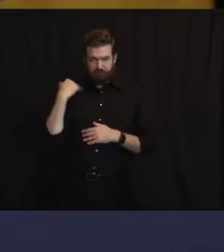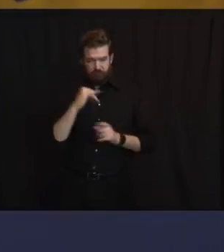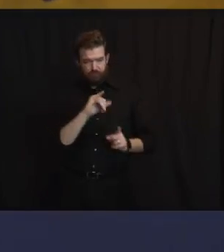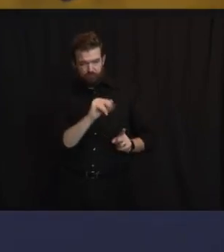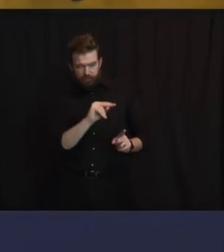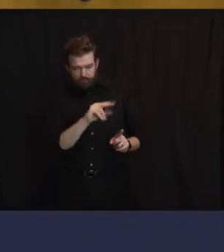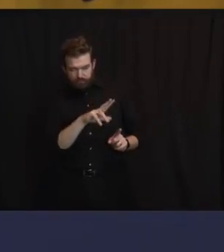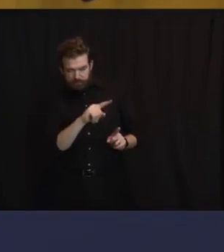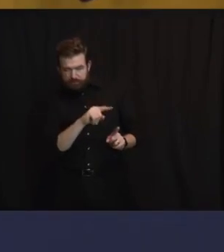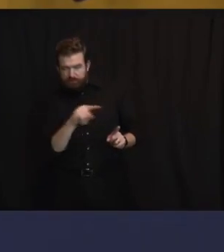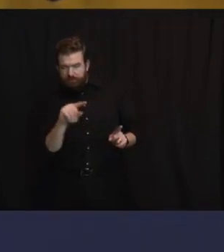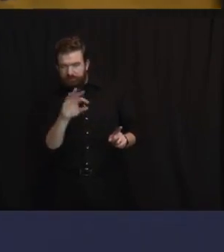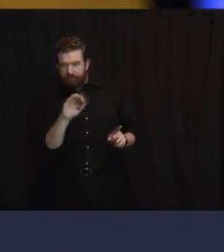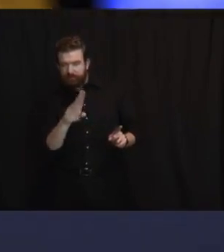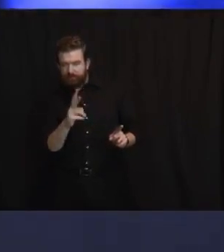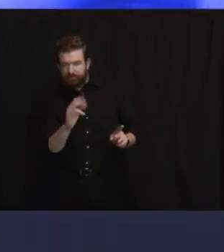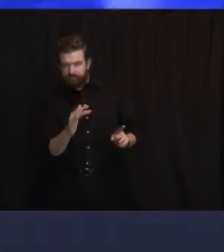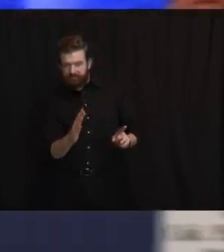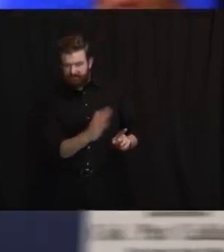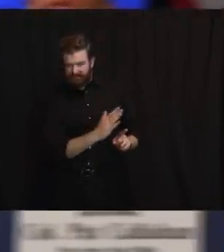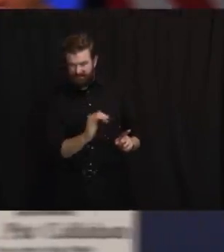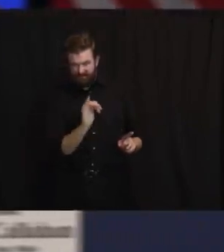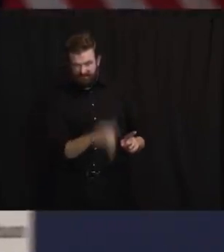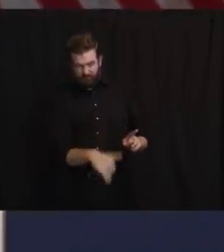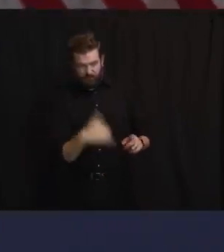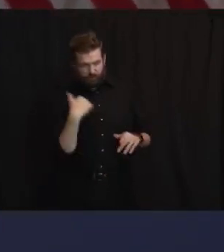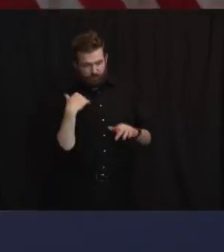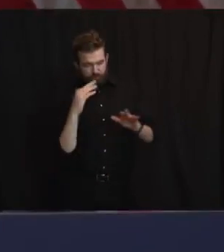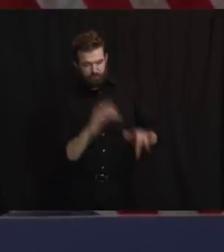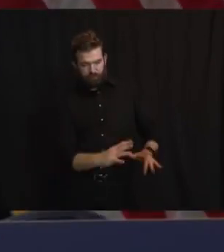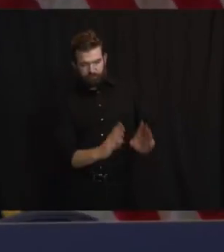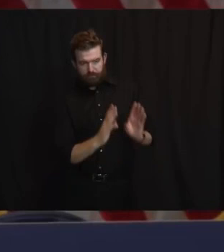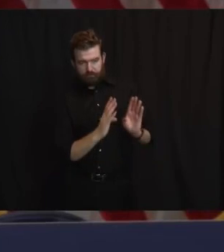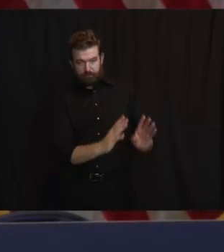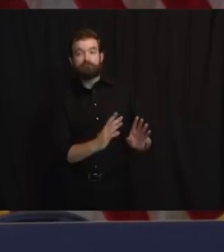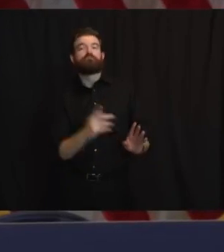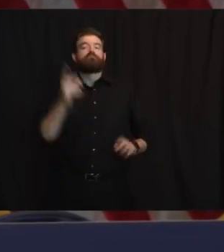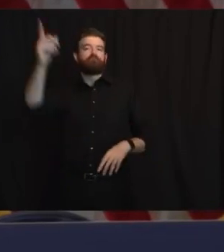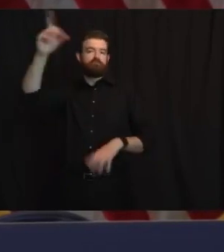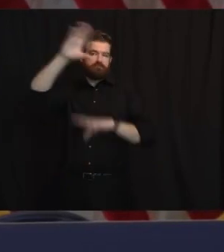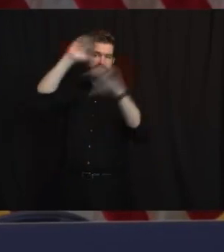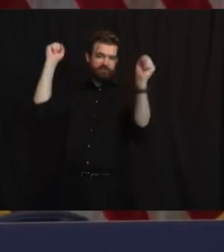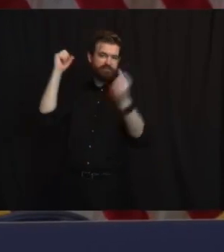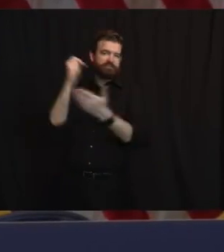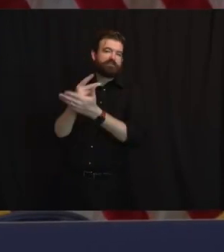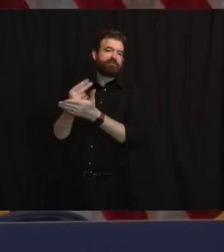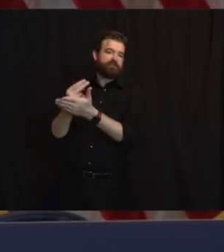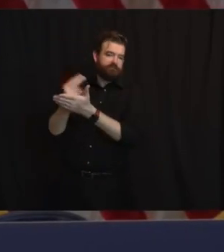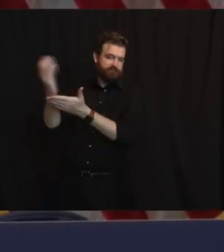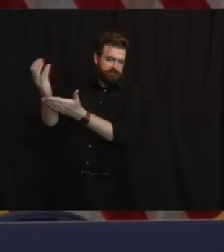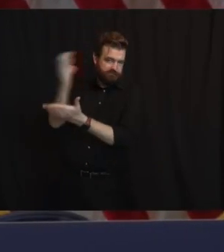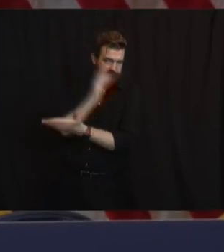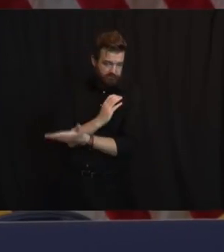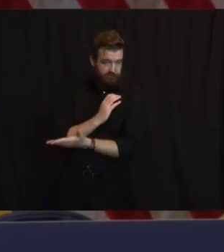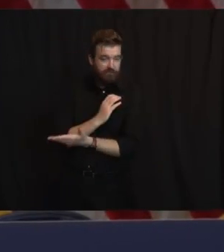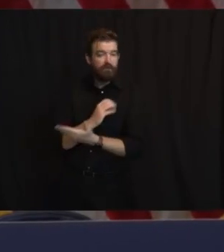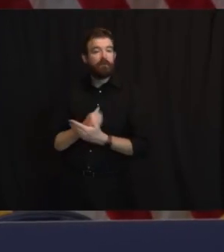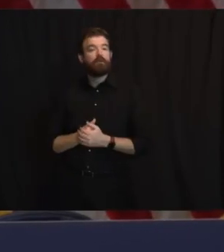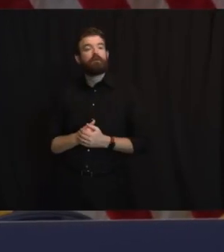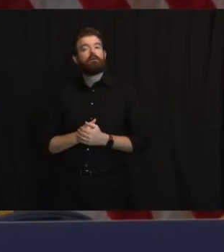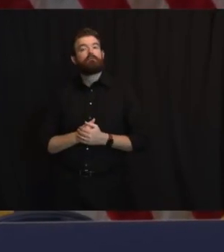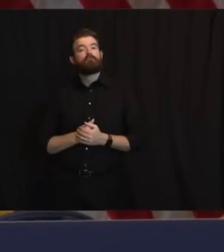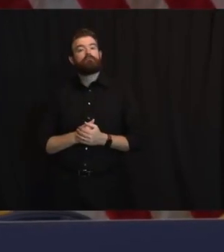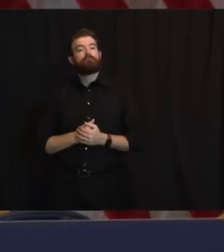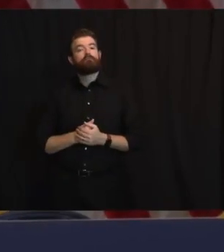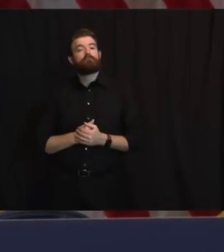Yep. Yes, sir. And just preliminarily, those preliminary damage assessments for those 5 counties that I mentioned was $22.7